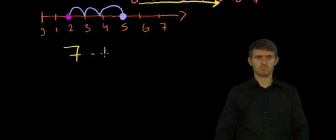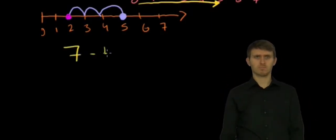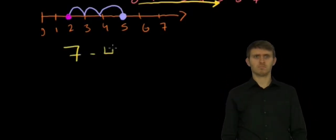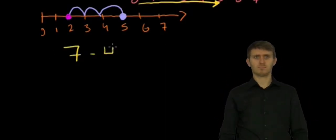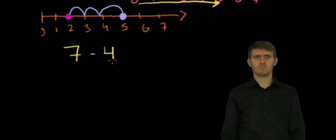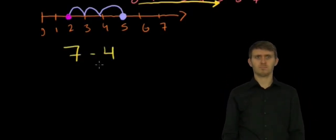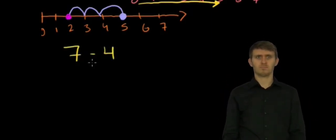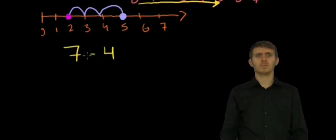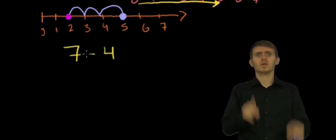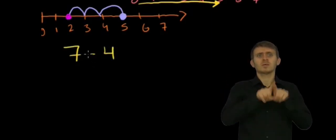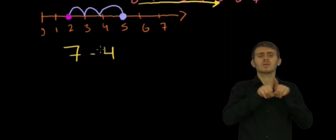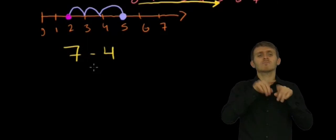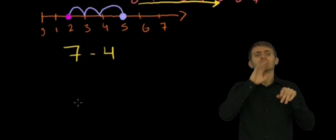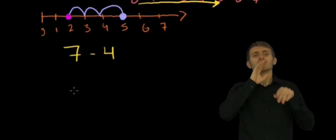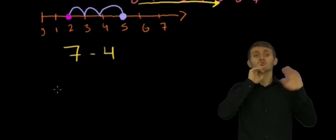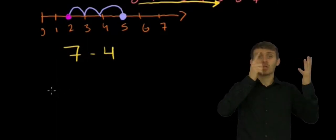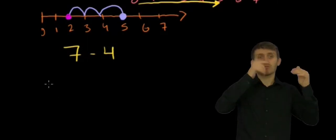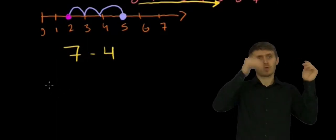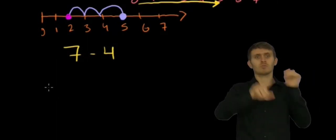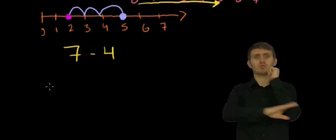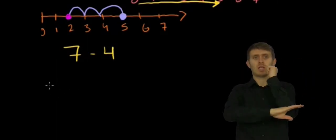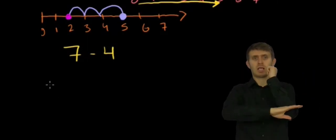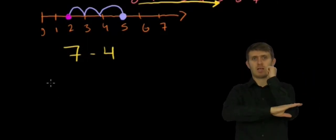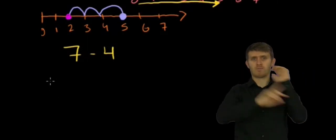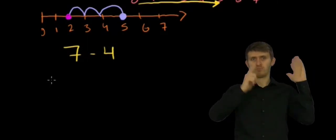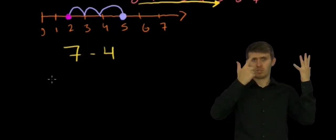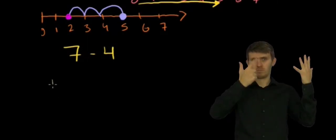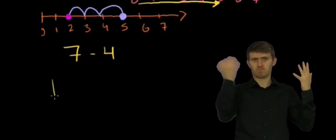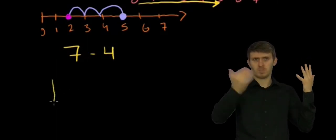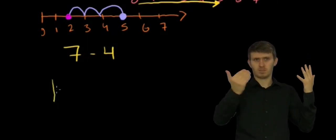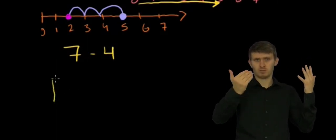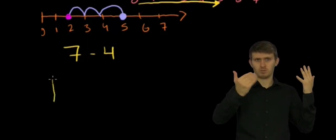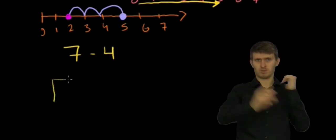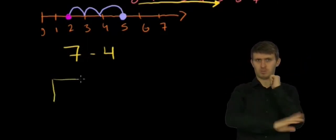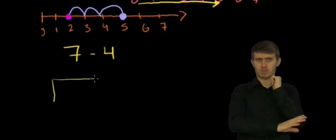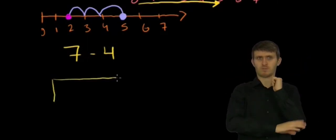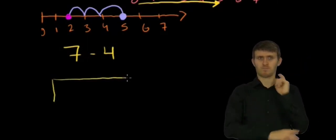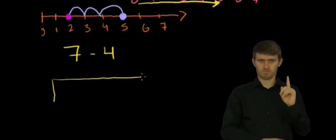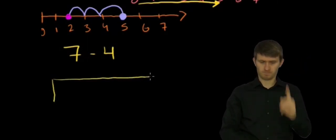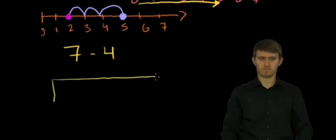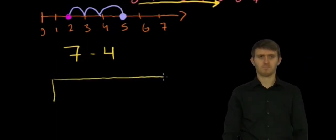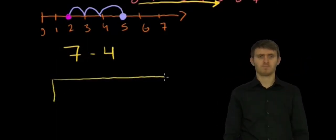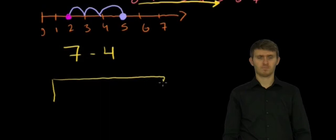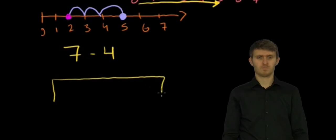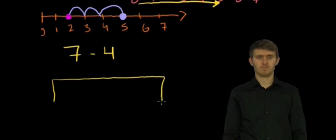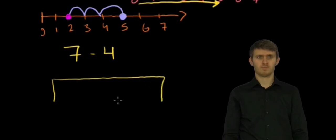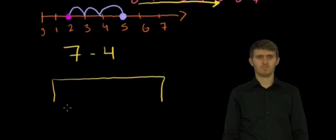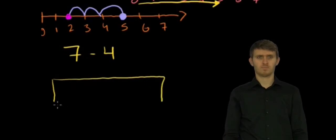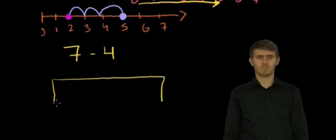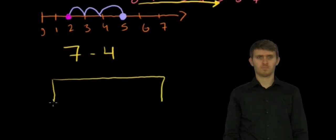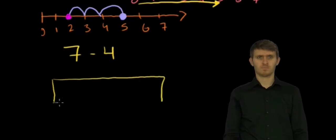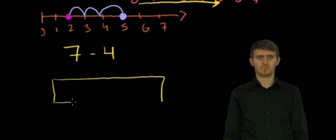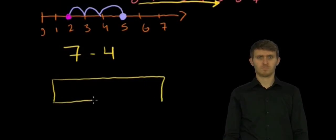minus 4. So I could view this as, maybe I have a 7-foot long piece of wood. Maybe I